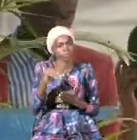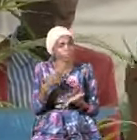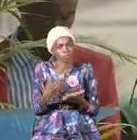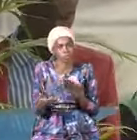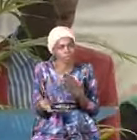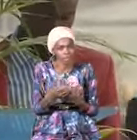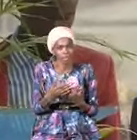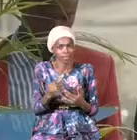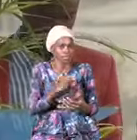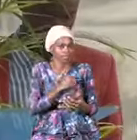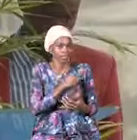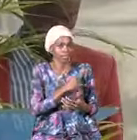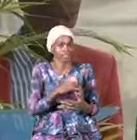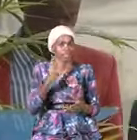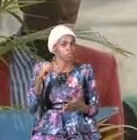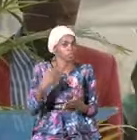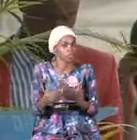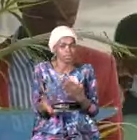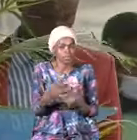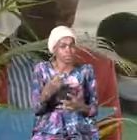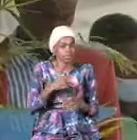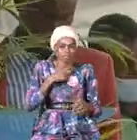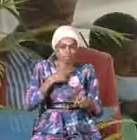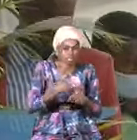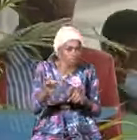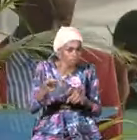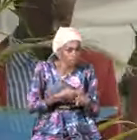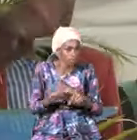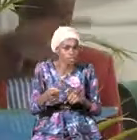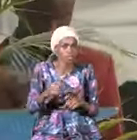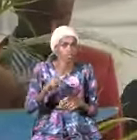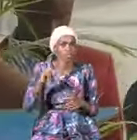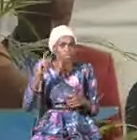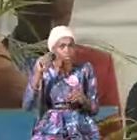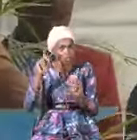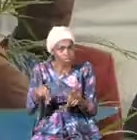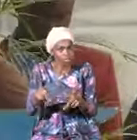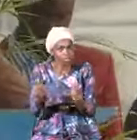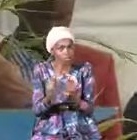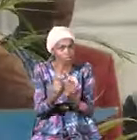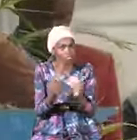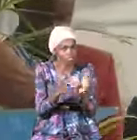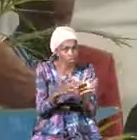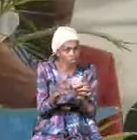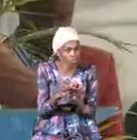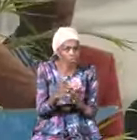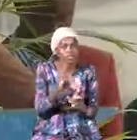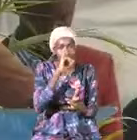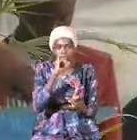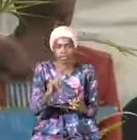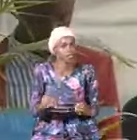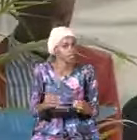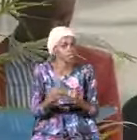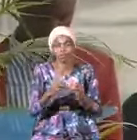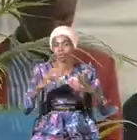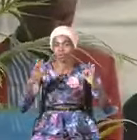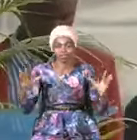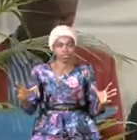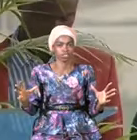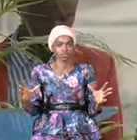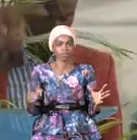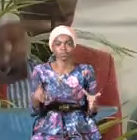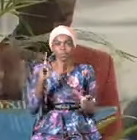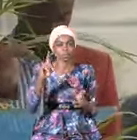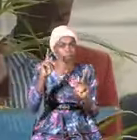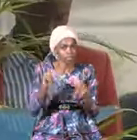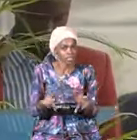difficulties, one with Christ is majority. You have that. One with Christ